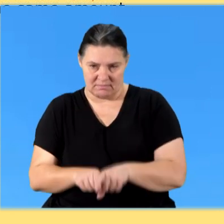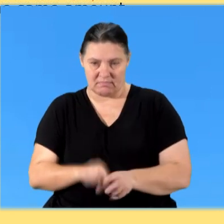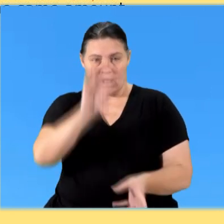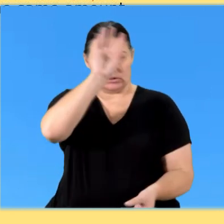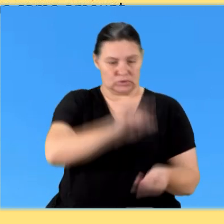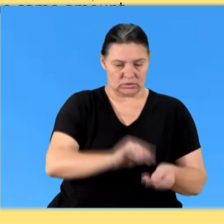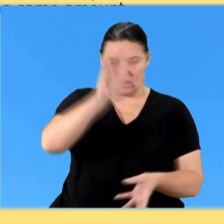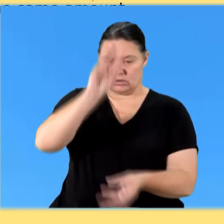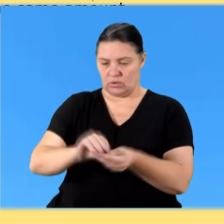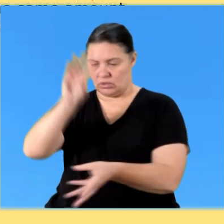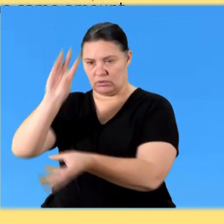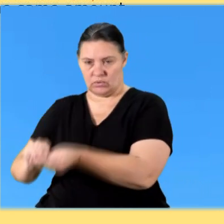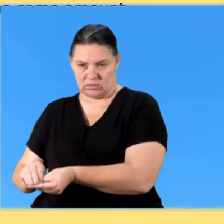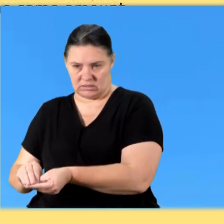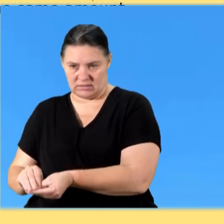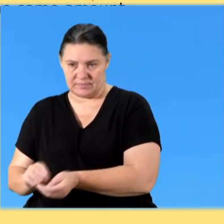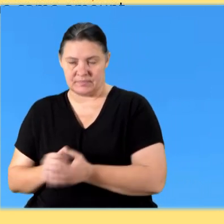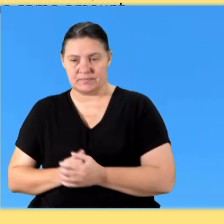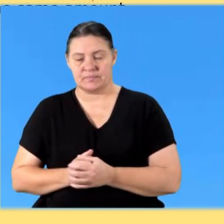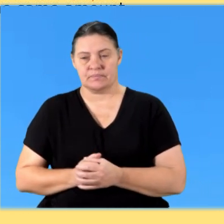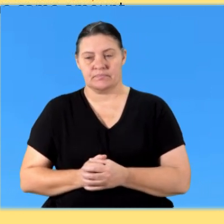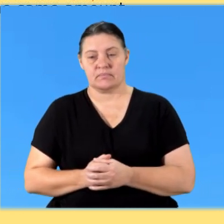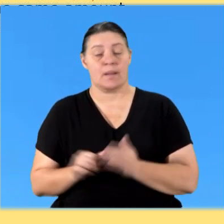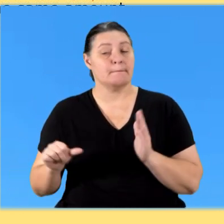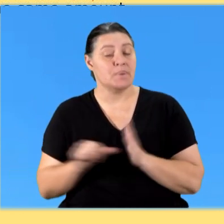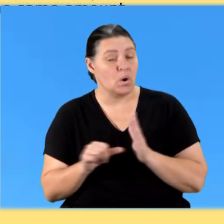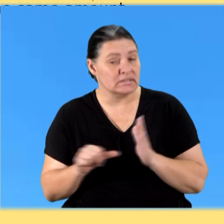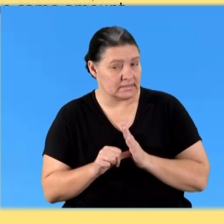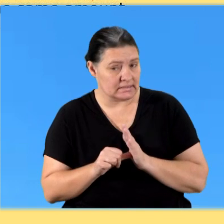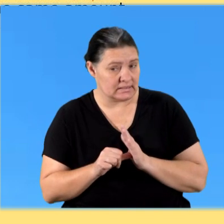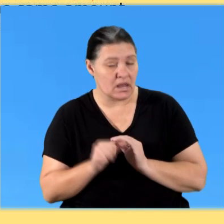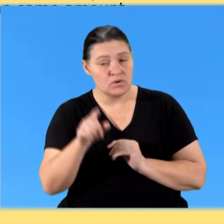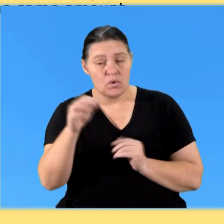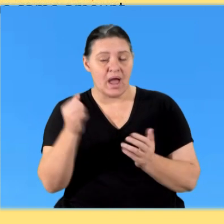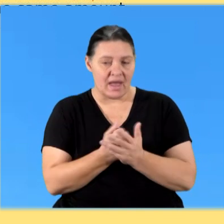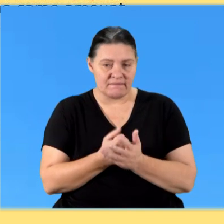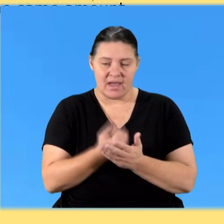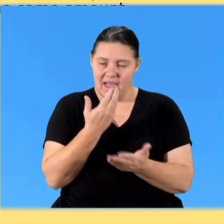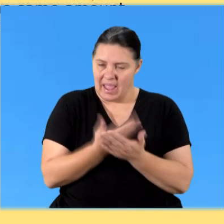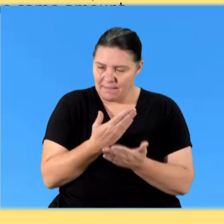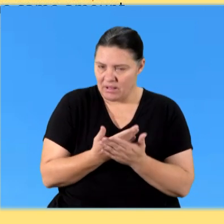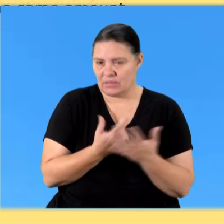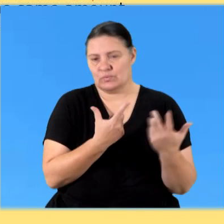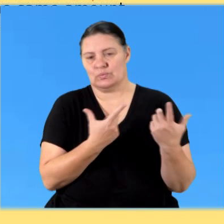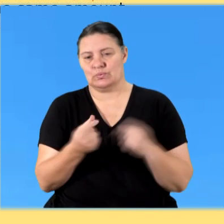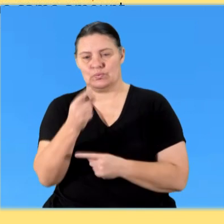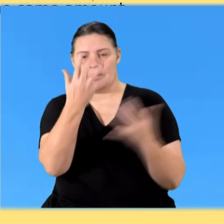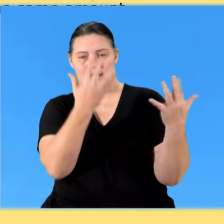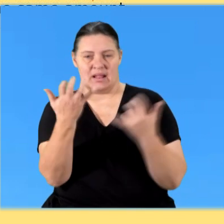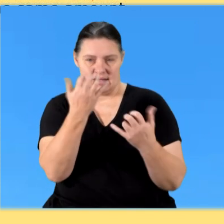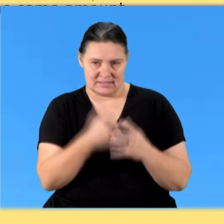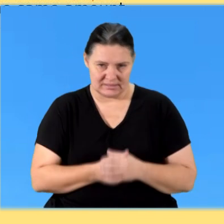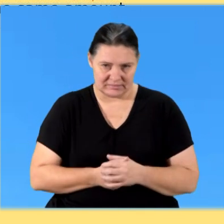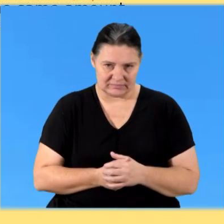your totals right at the bottom. Very important, dear learners, that you are able to do